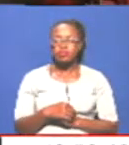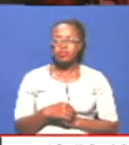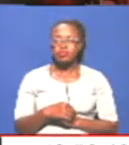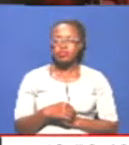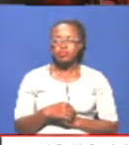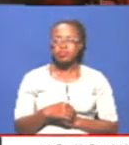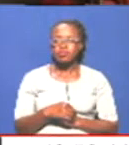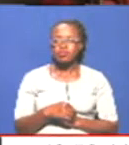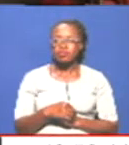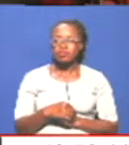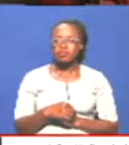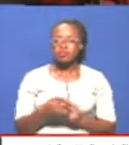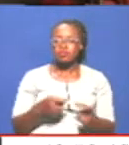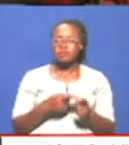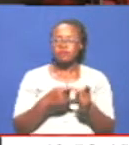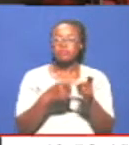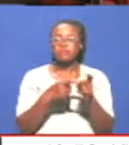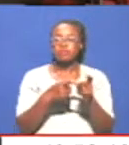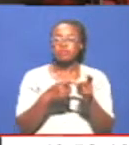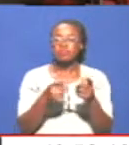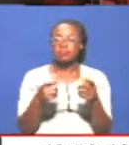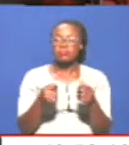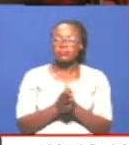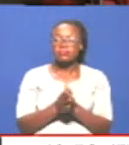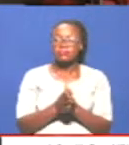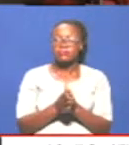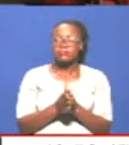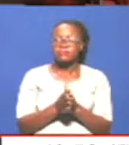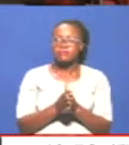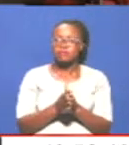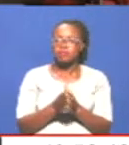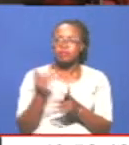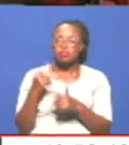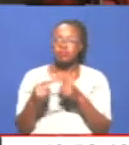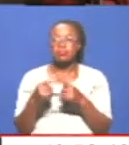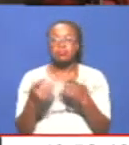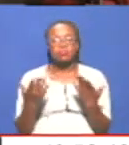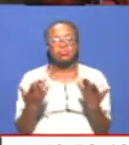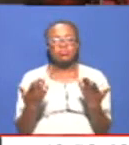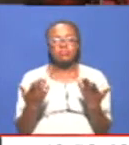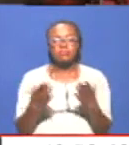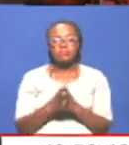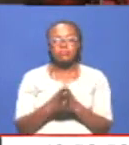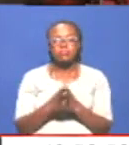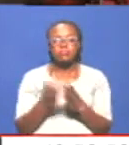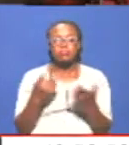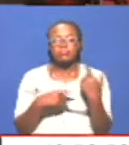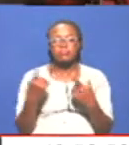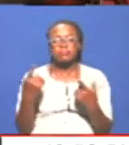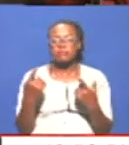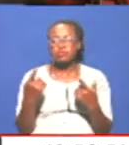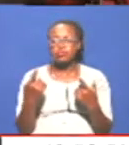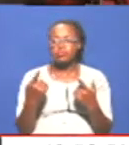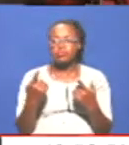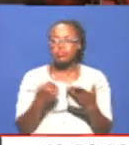see your trophy and you can show it on the camera. Tell us about, you know, your experiences at this championship as you won that trophy over the past